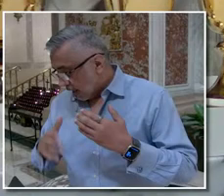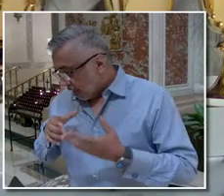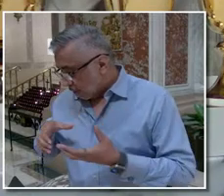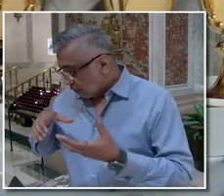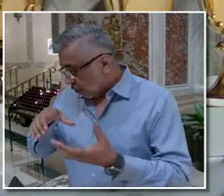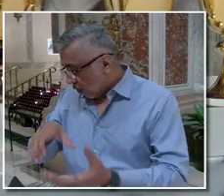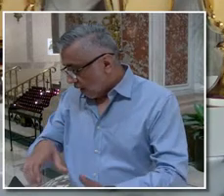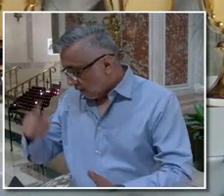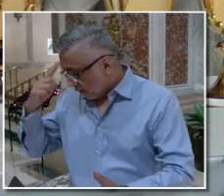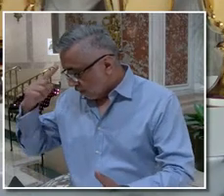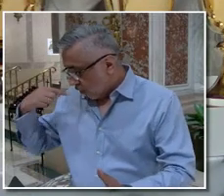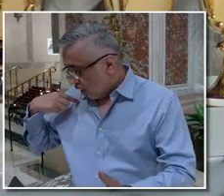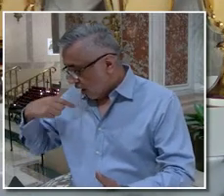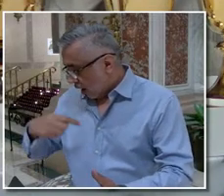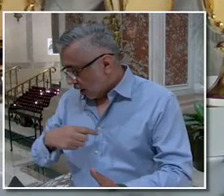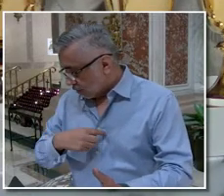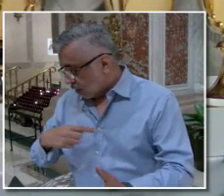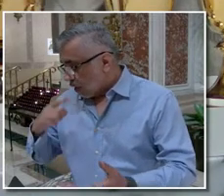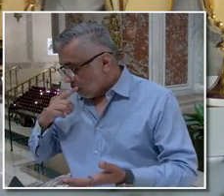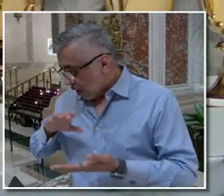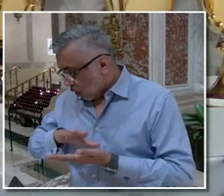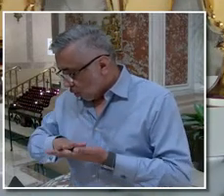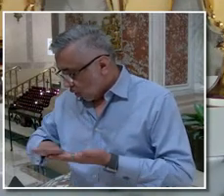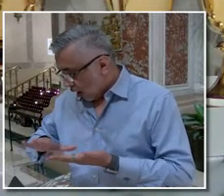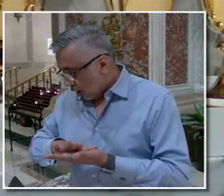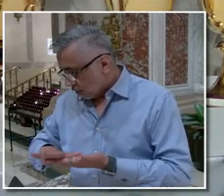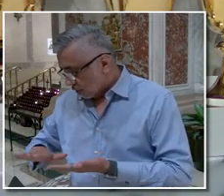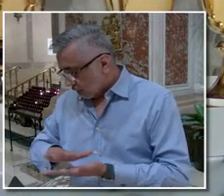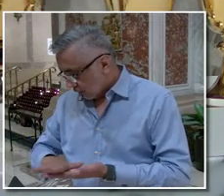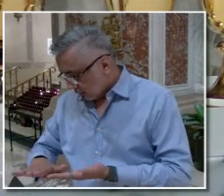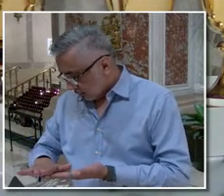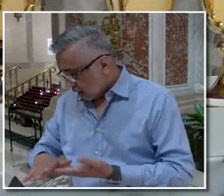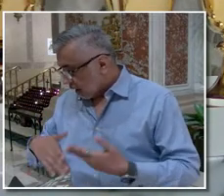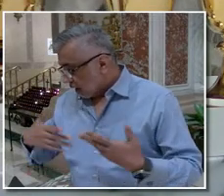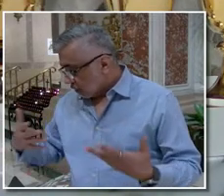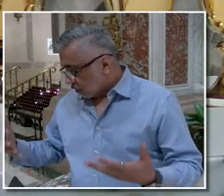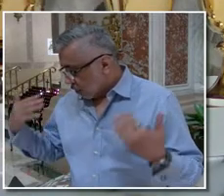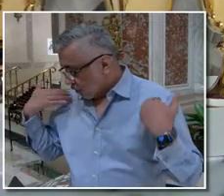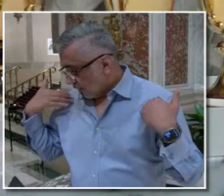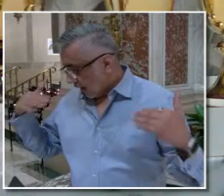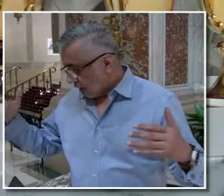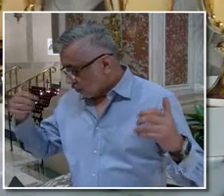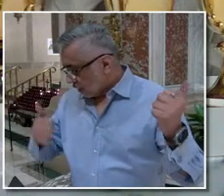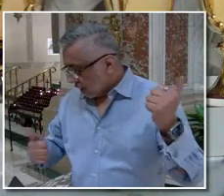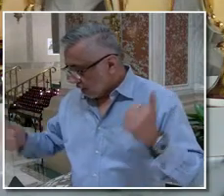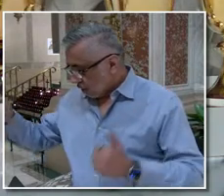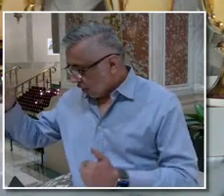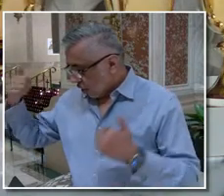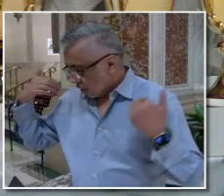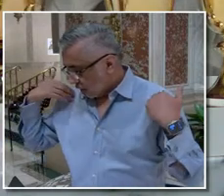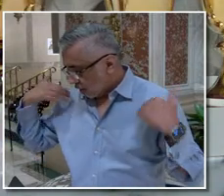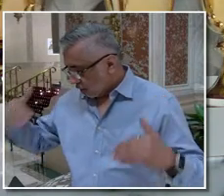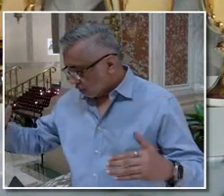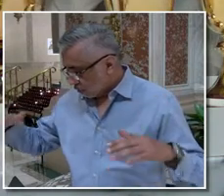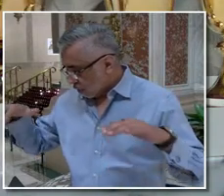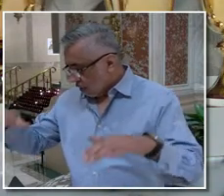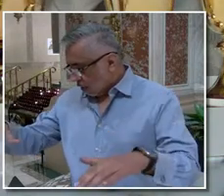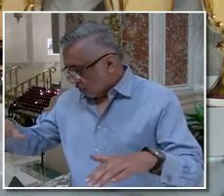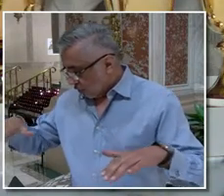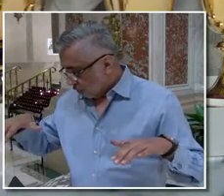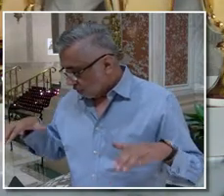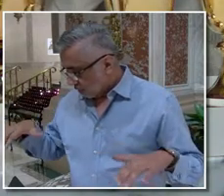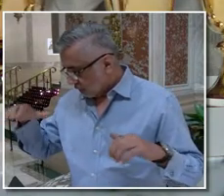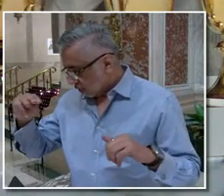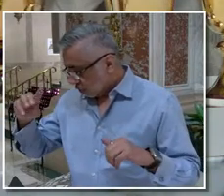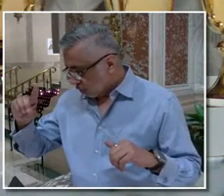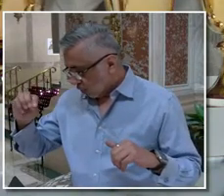out for us, we are washed clean. And so with angels and archangels, with thrones and dominions,